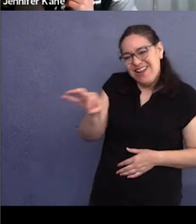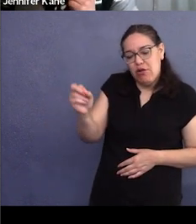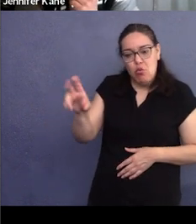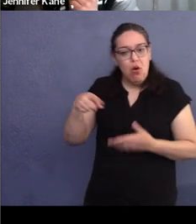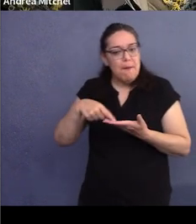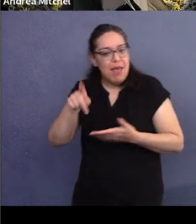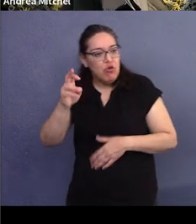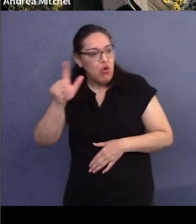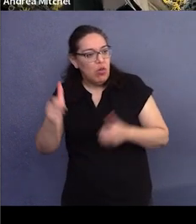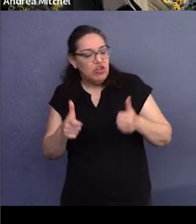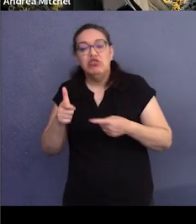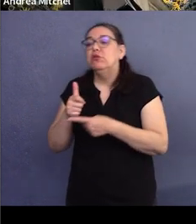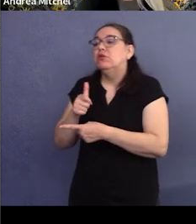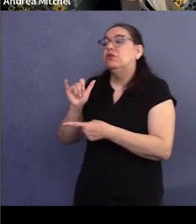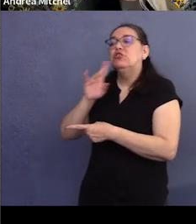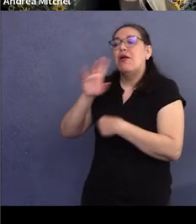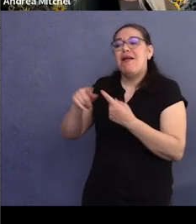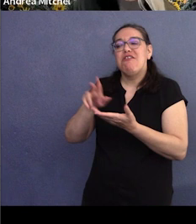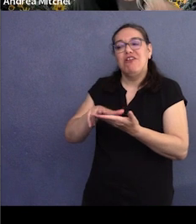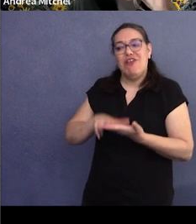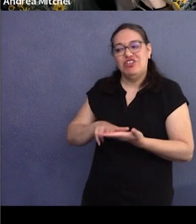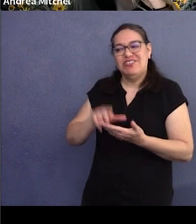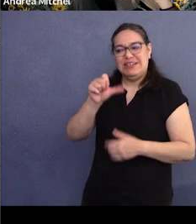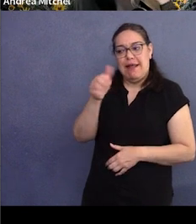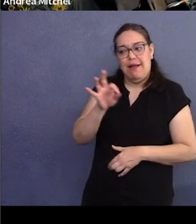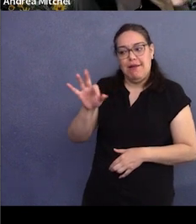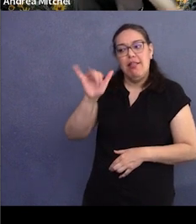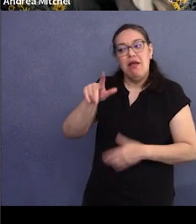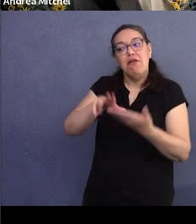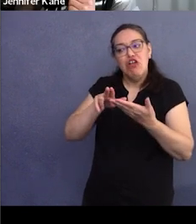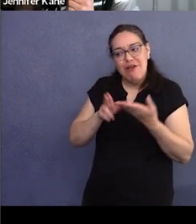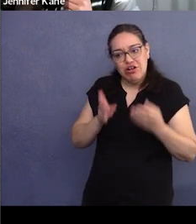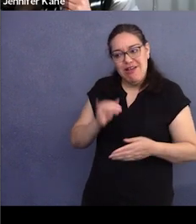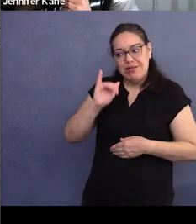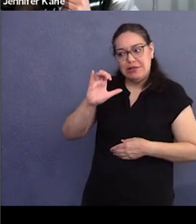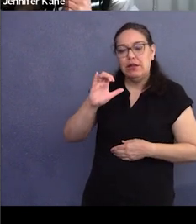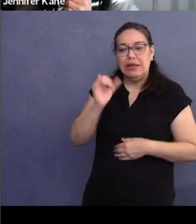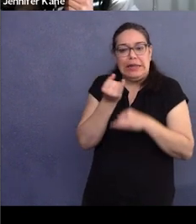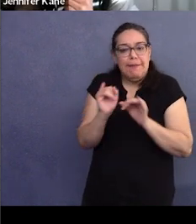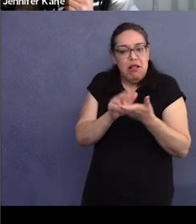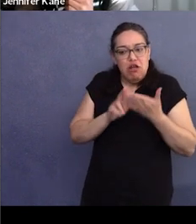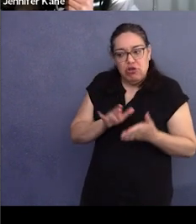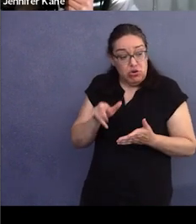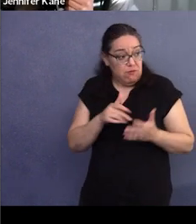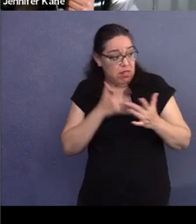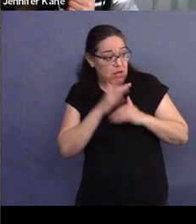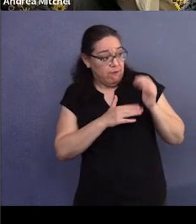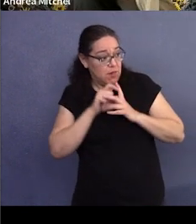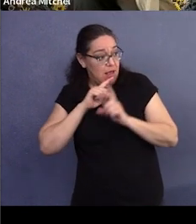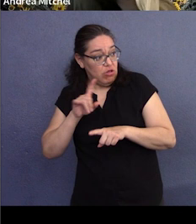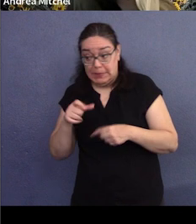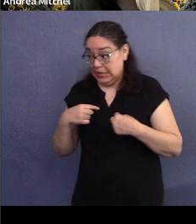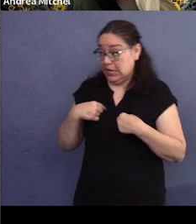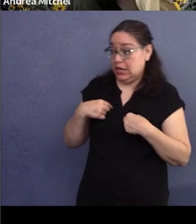payroll. Got it. That's so you're talking contractors. Yeah, that's 1099 is contractors. Do you feel comfortable answering that question?